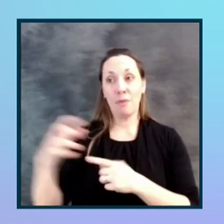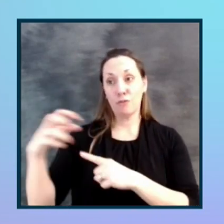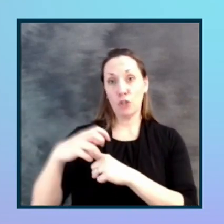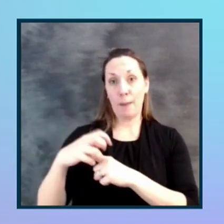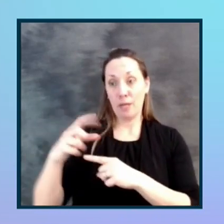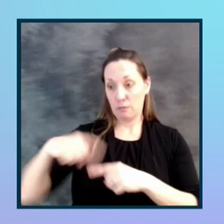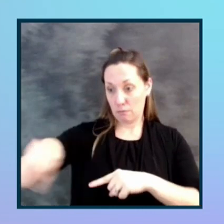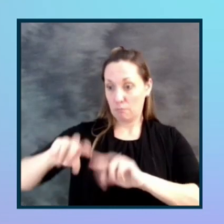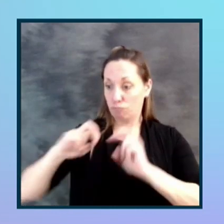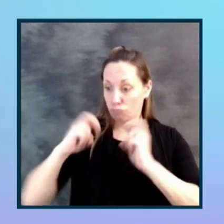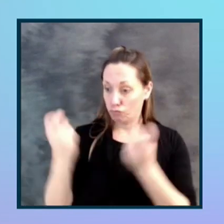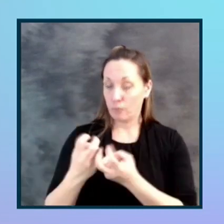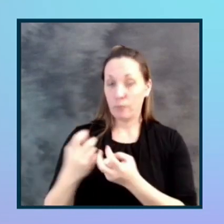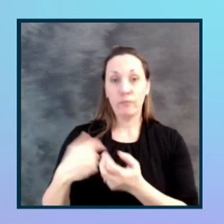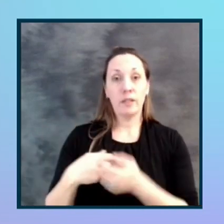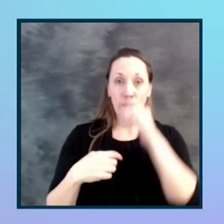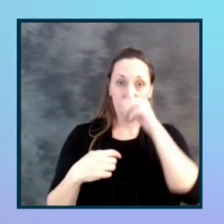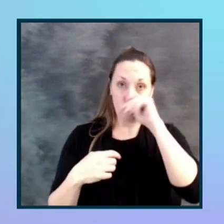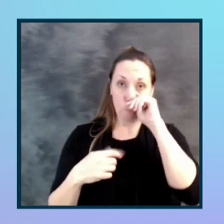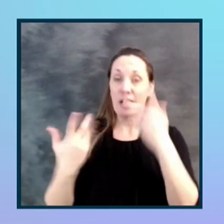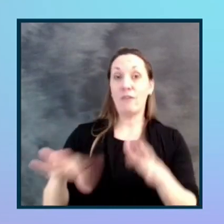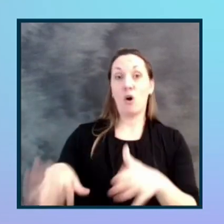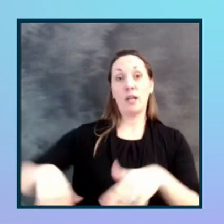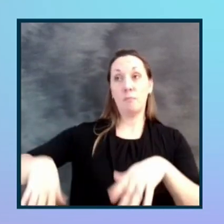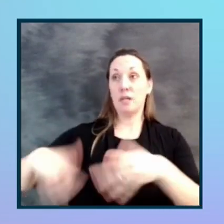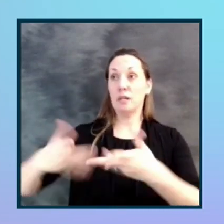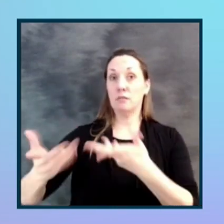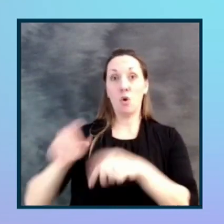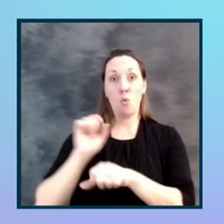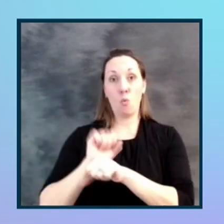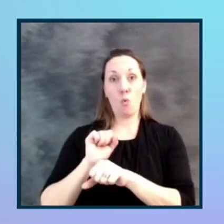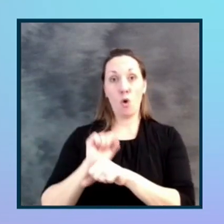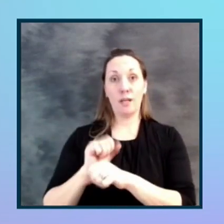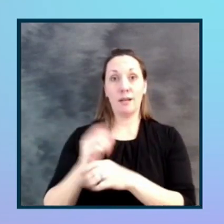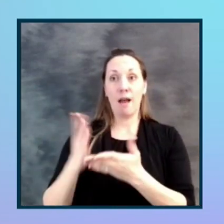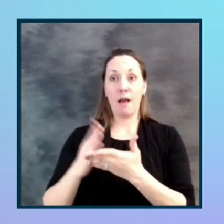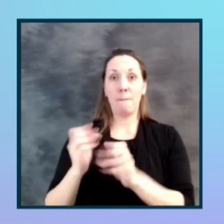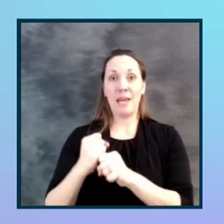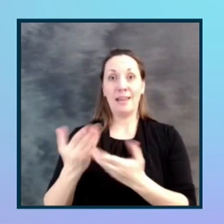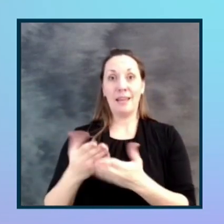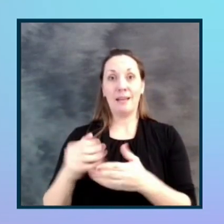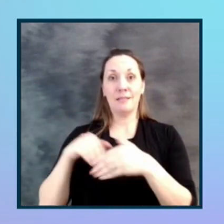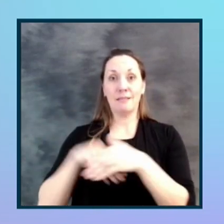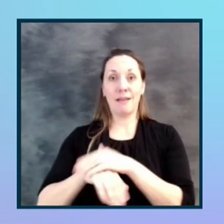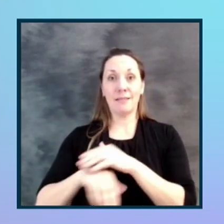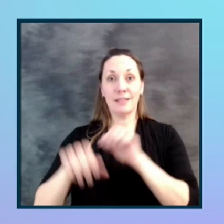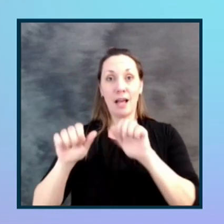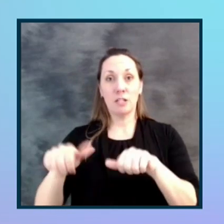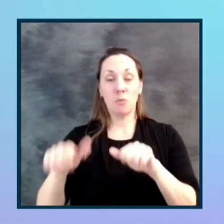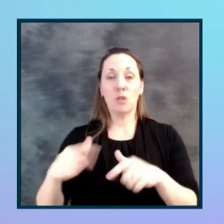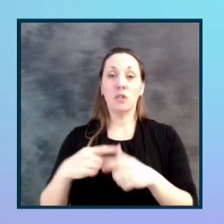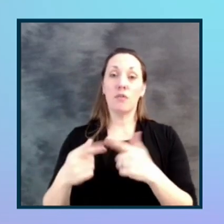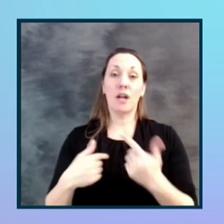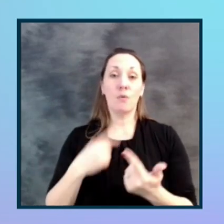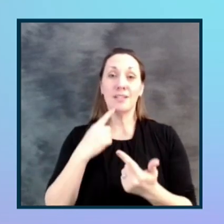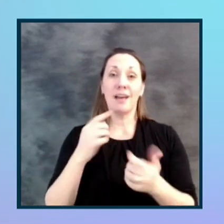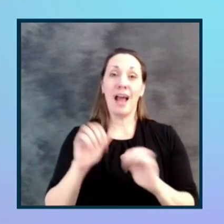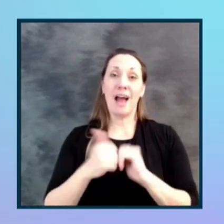been doing work to make things accessible, my question will be to see how to elevate this to leadership.